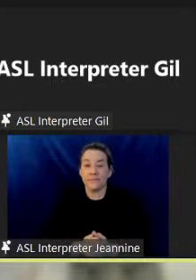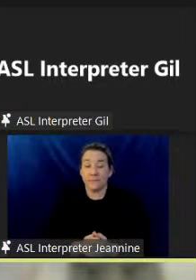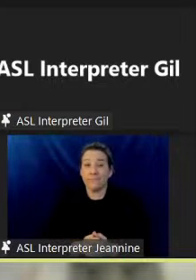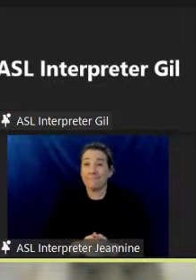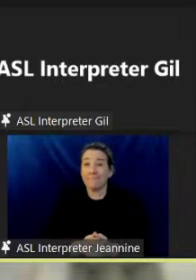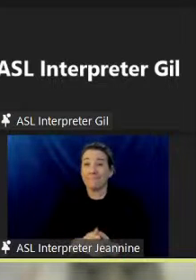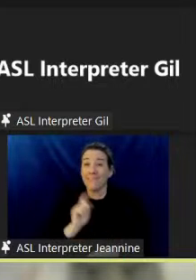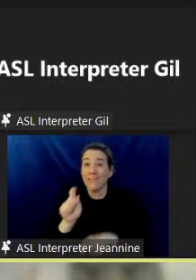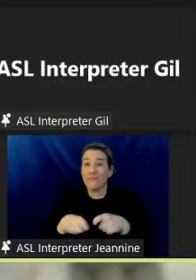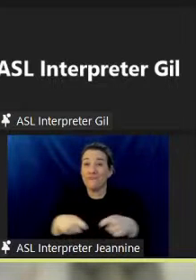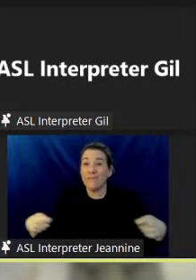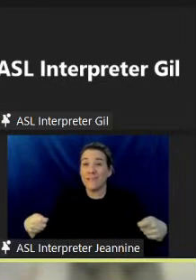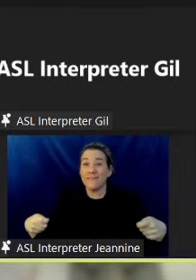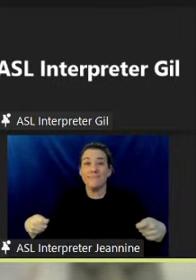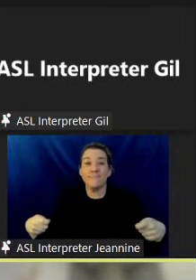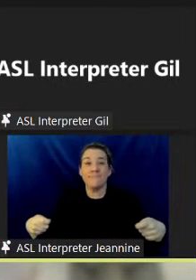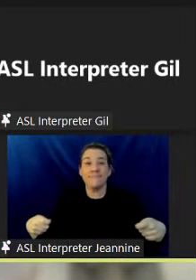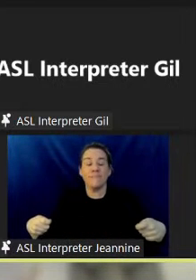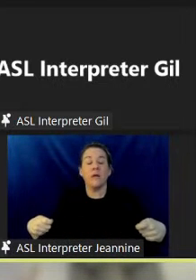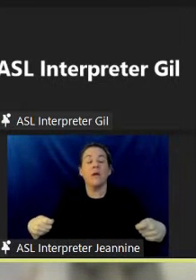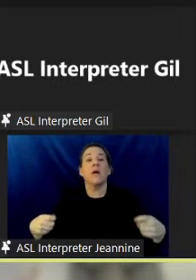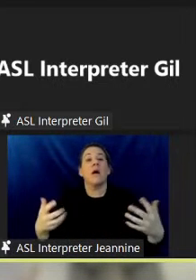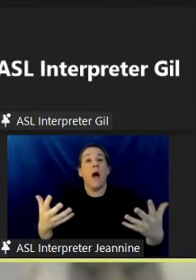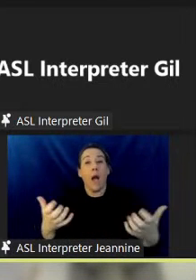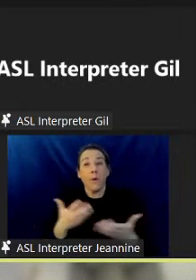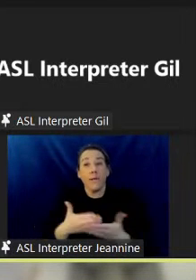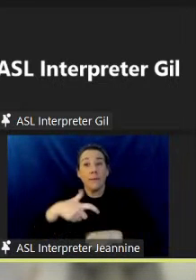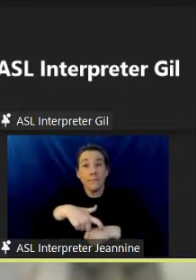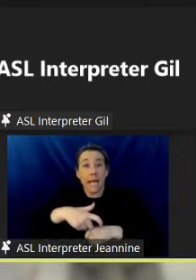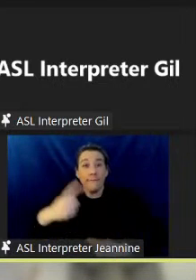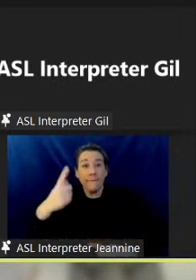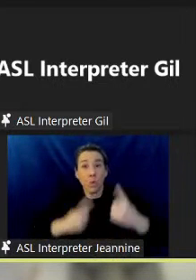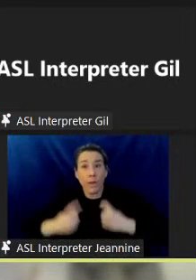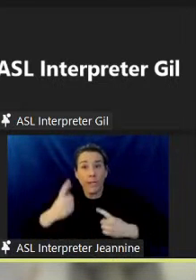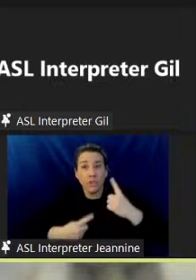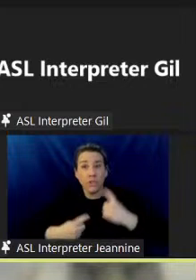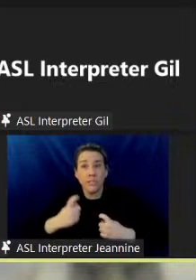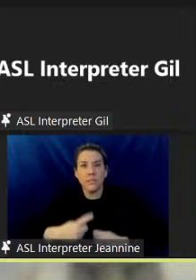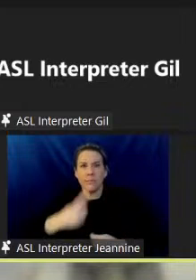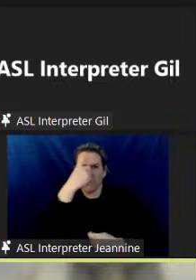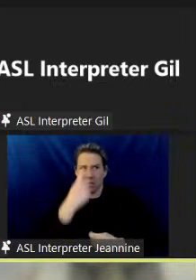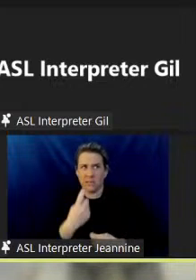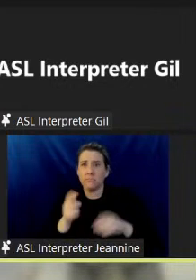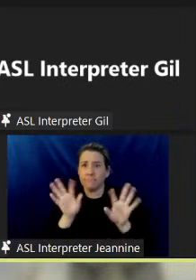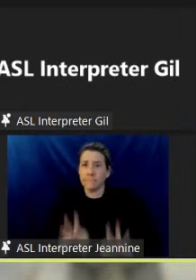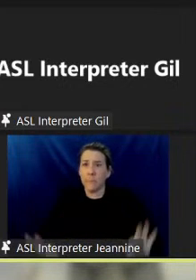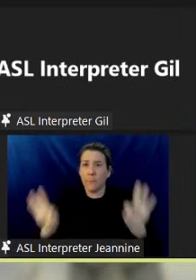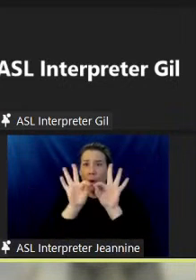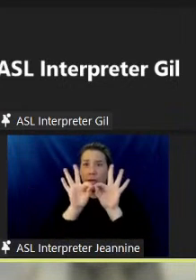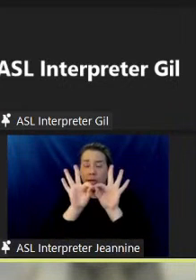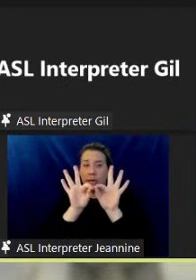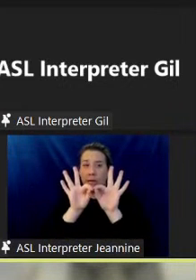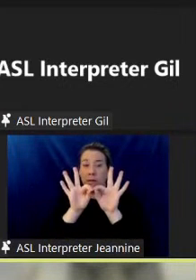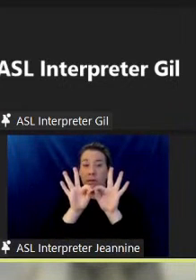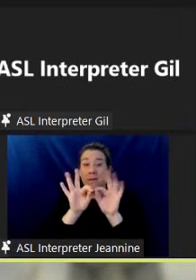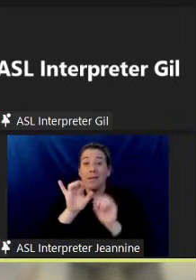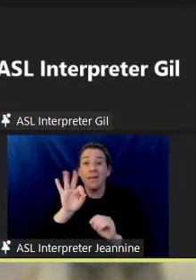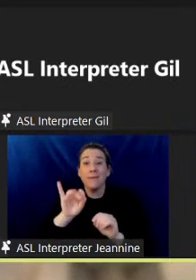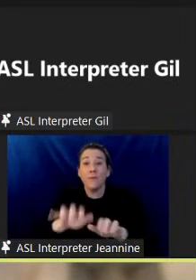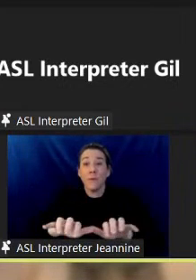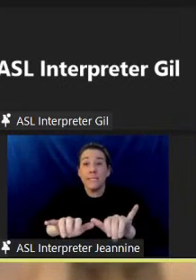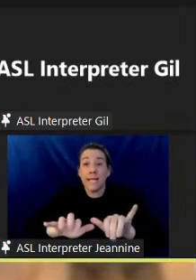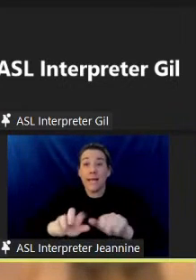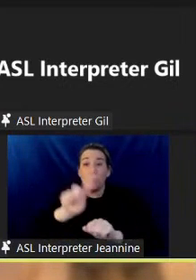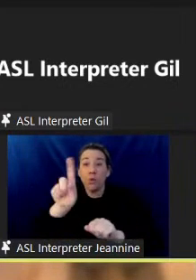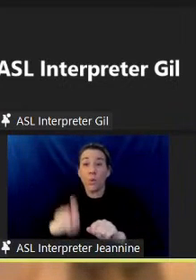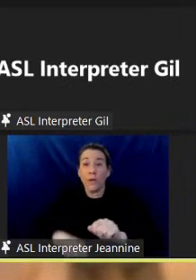it up. Now, what I want to do is I wanted to give time for questions because these are important. And so if you can put those questions into the